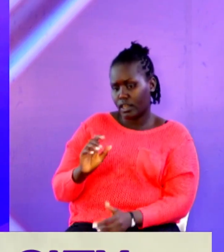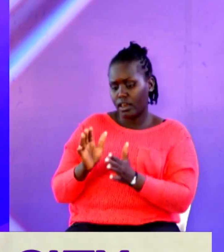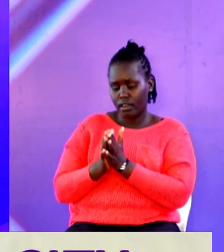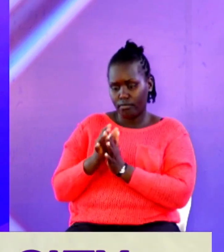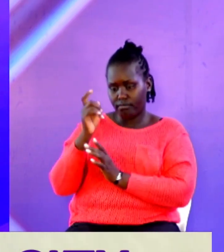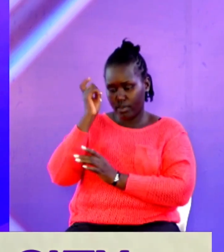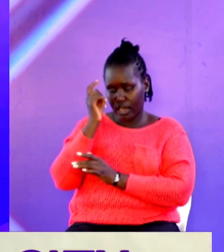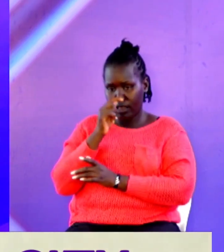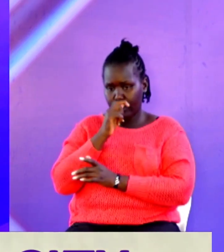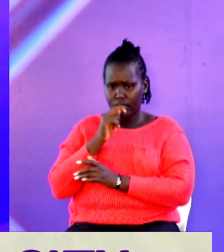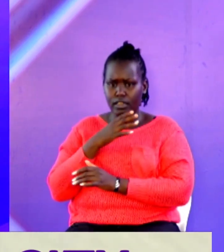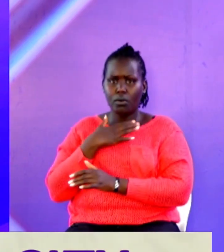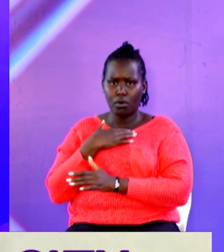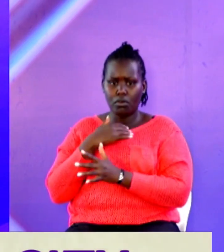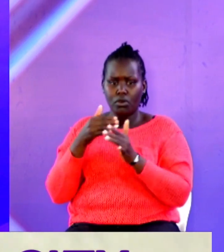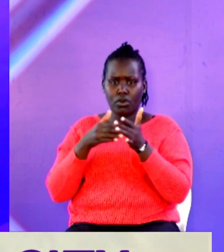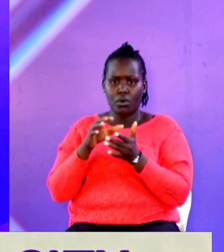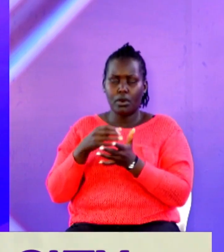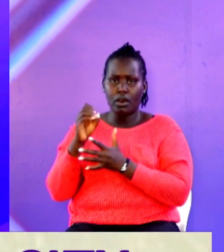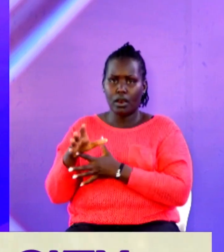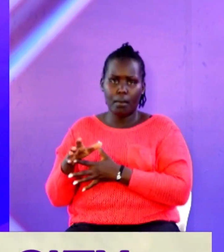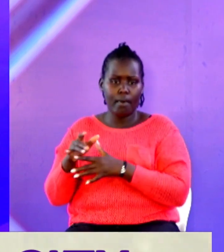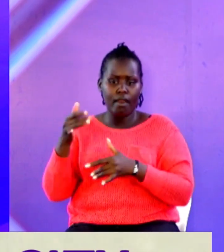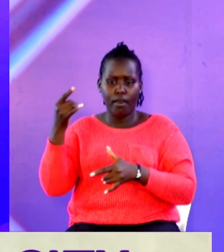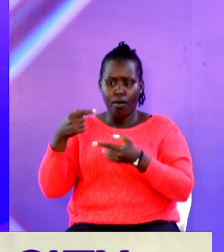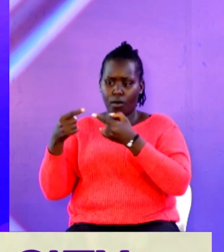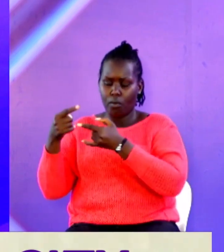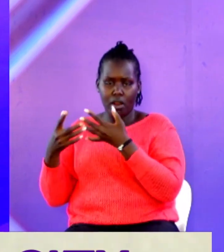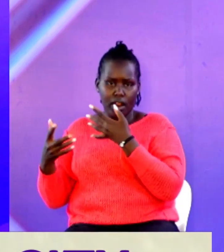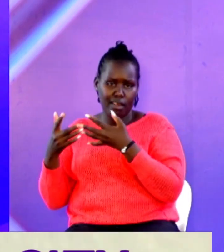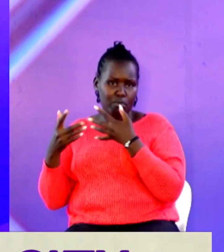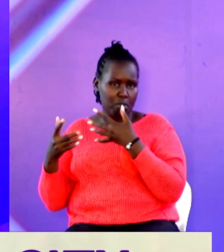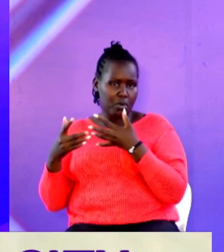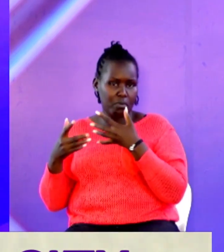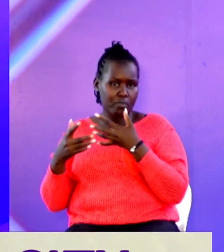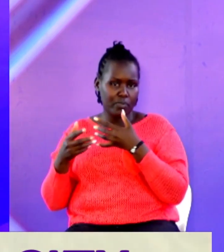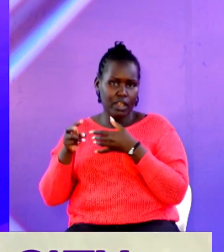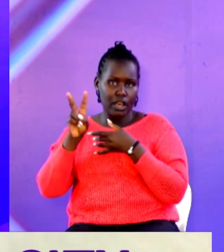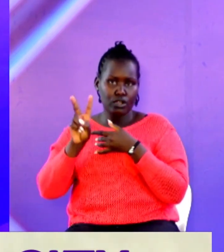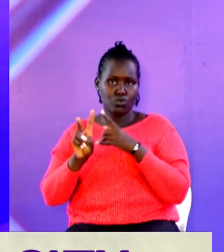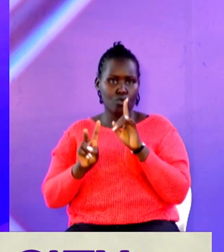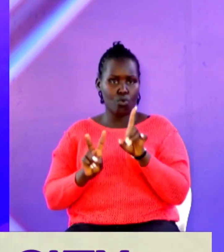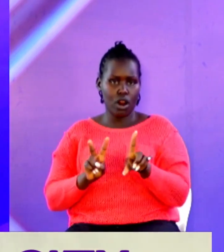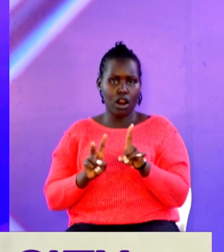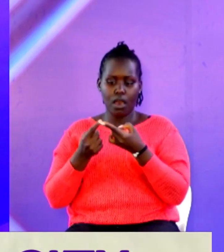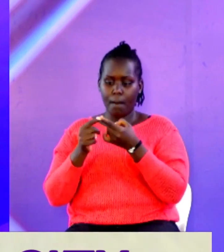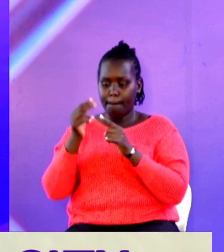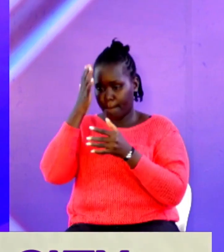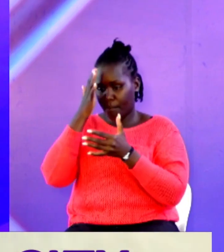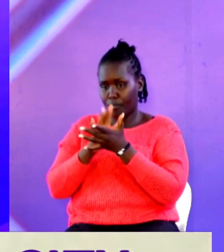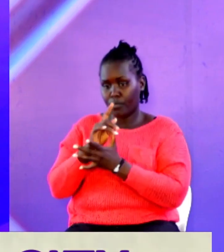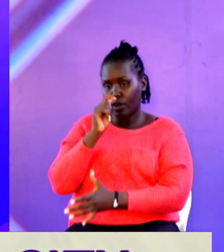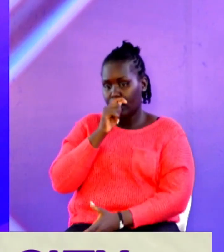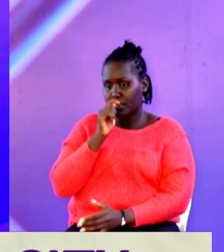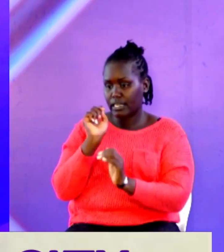to remove the curse by beating them at least, let's say 2-1, but I believe Tanzania